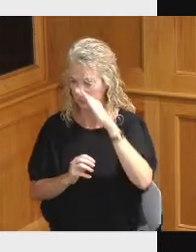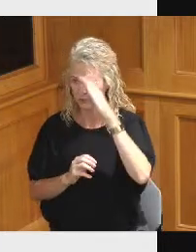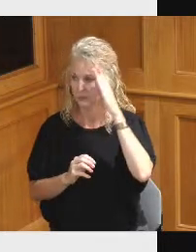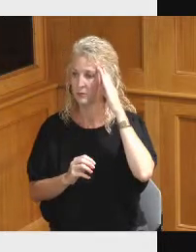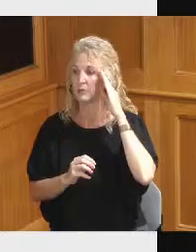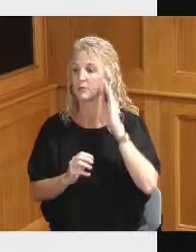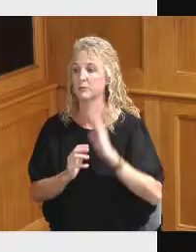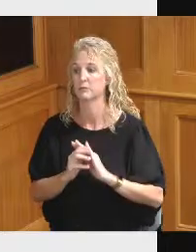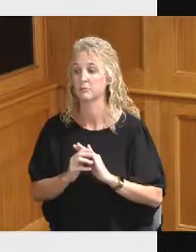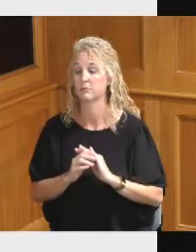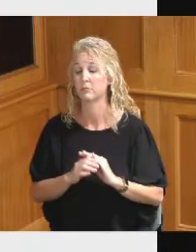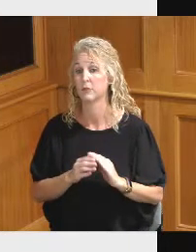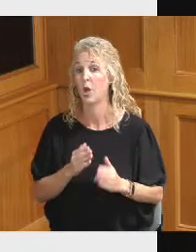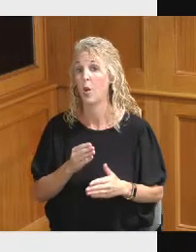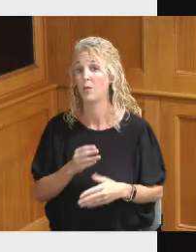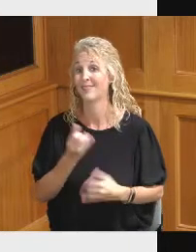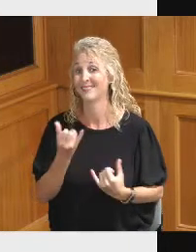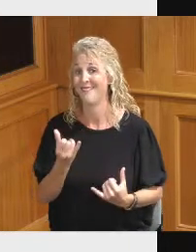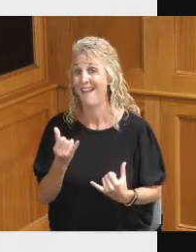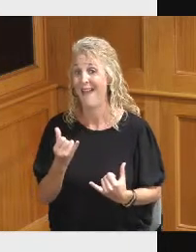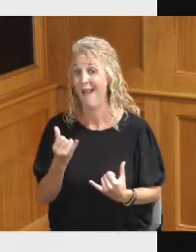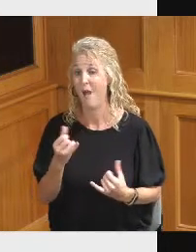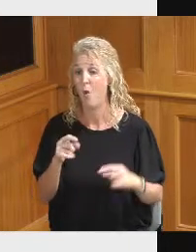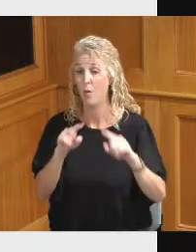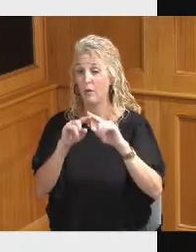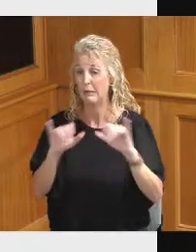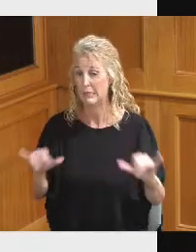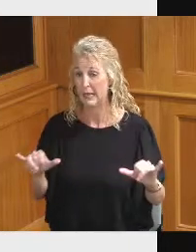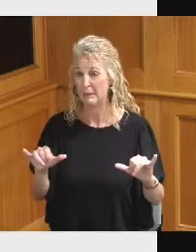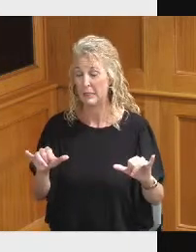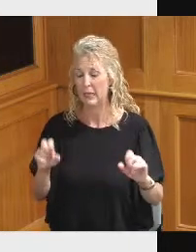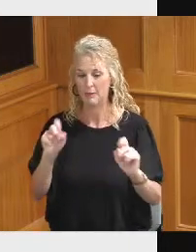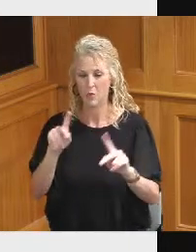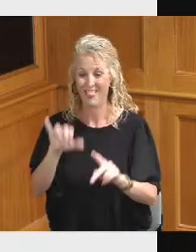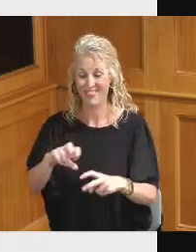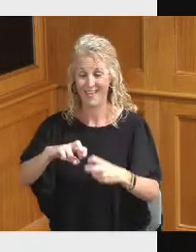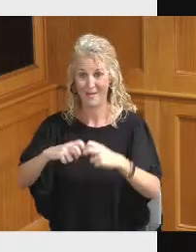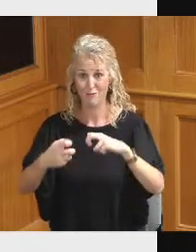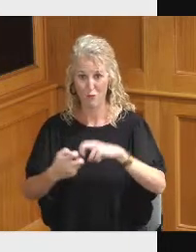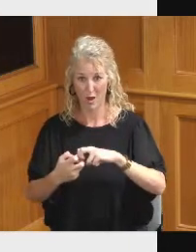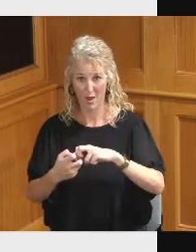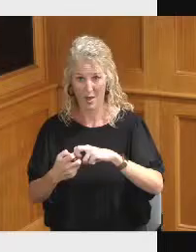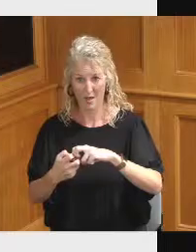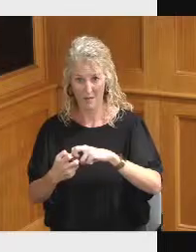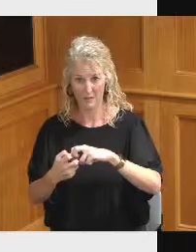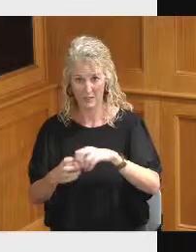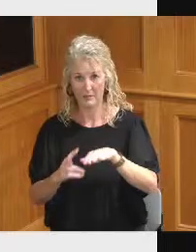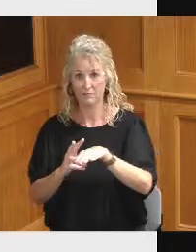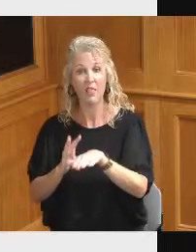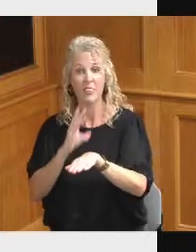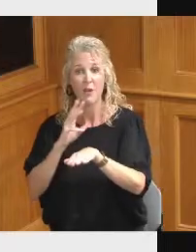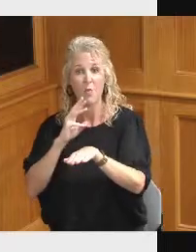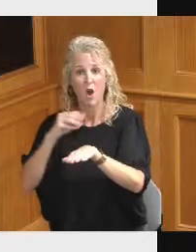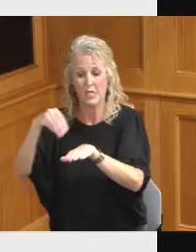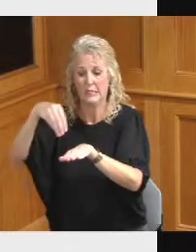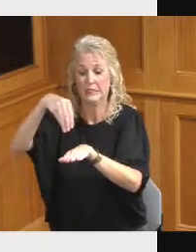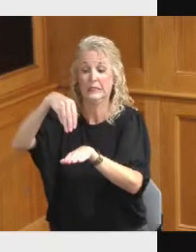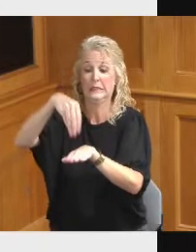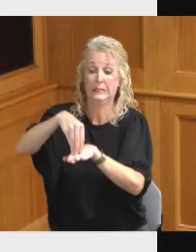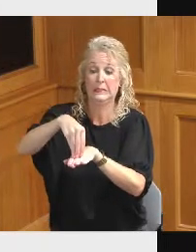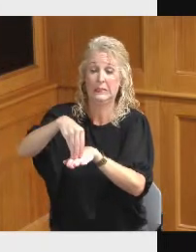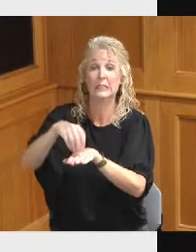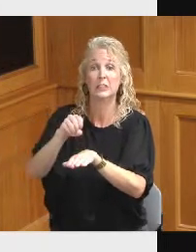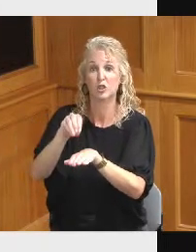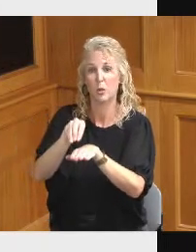We're taking a piece of it now and looking at how can we attack that part of the problem more directly in a more targeted fashion to